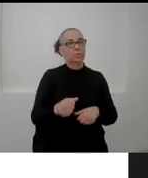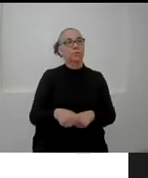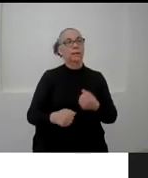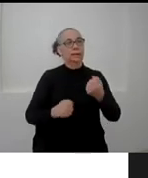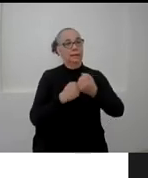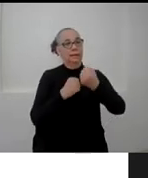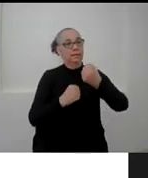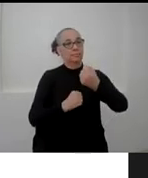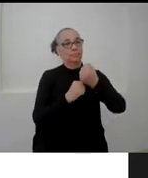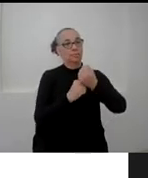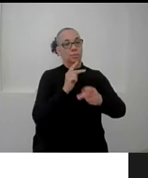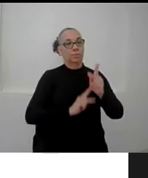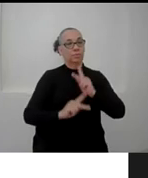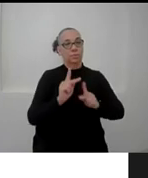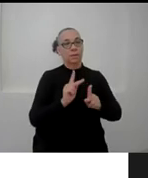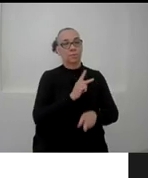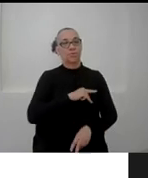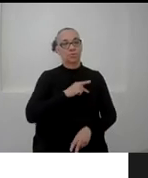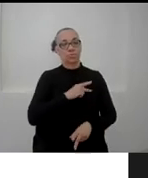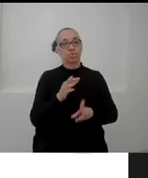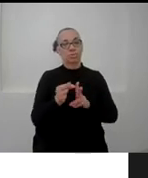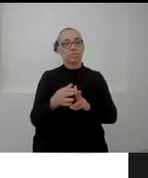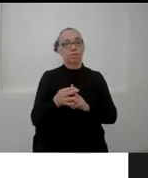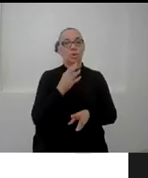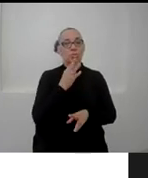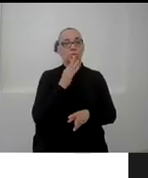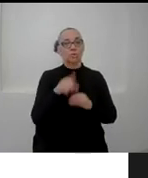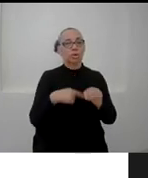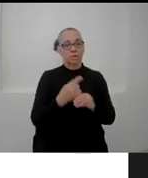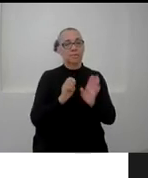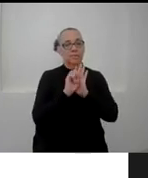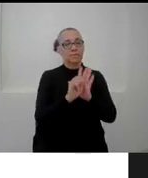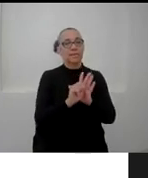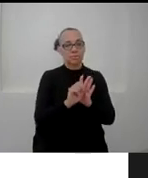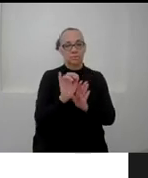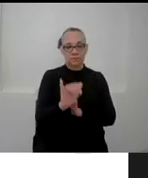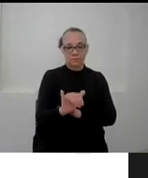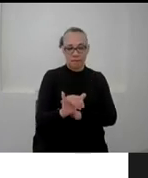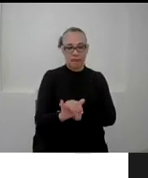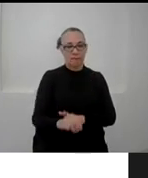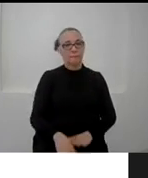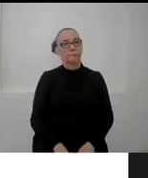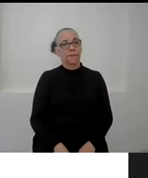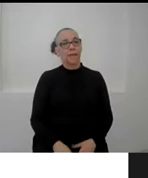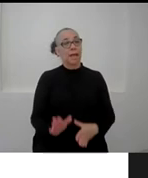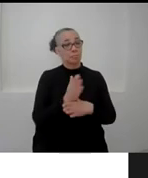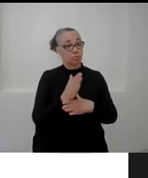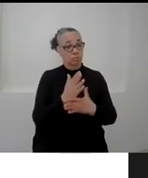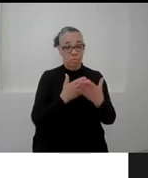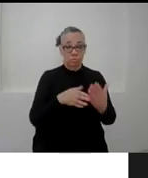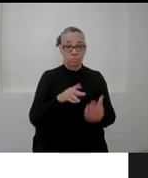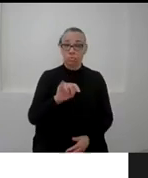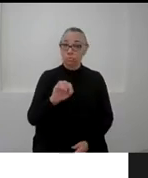choices. So I'm going to talk about some examples of how that might be done. I'm going to share with you some tools